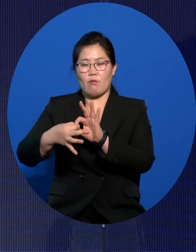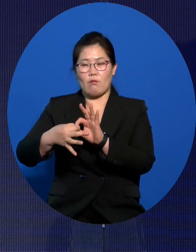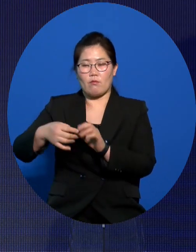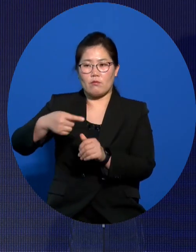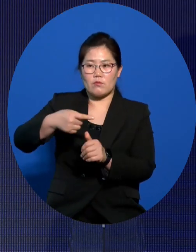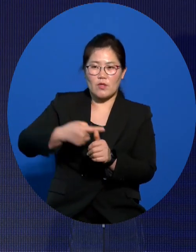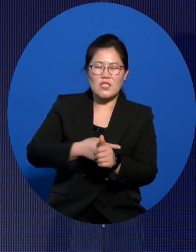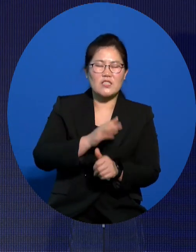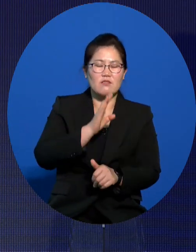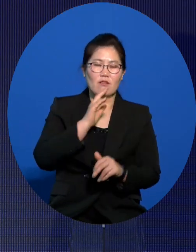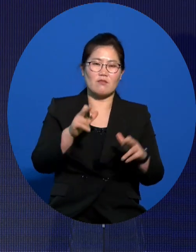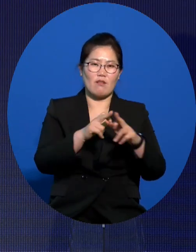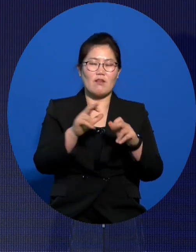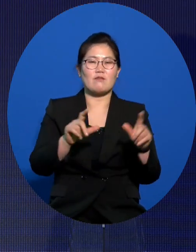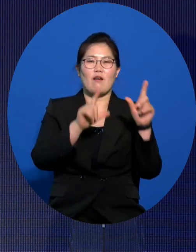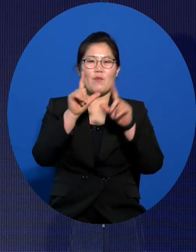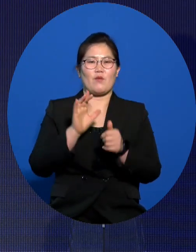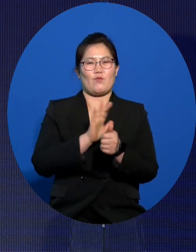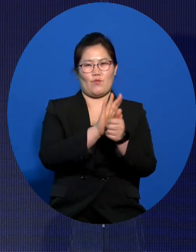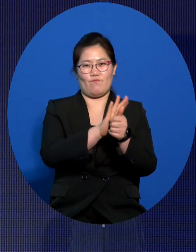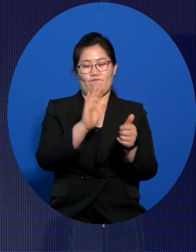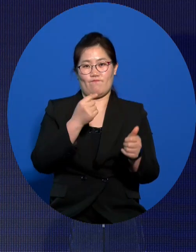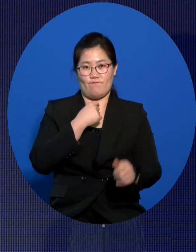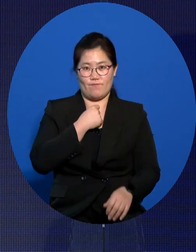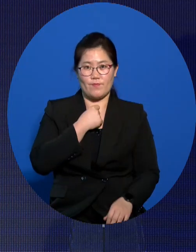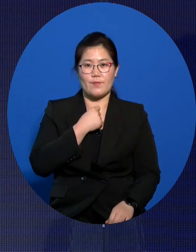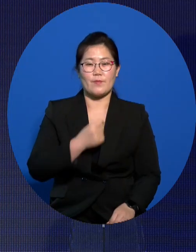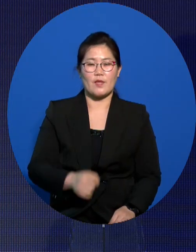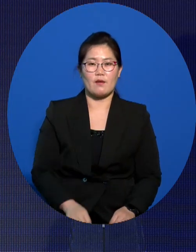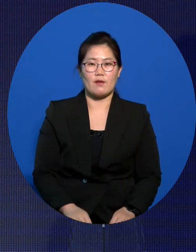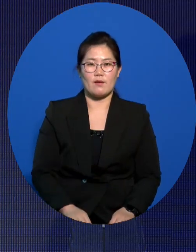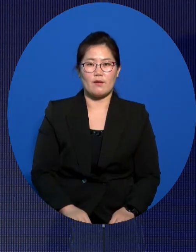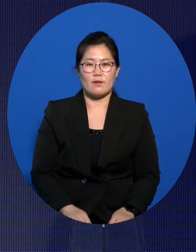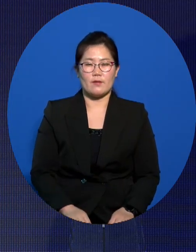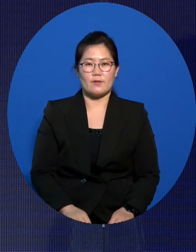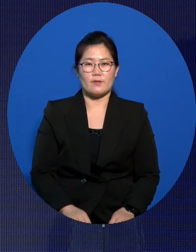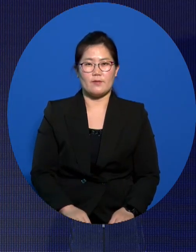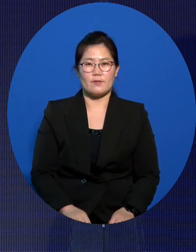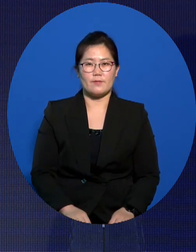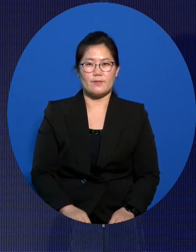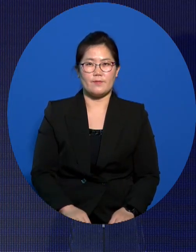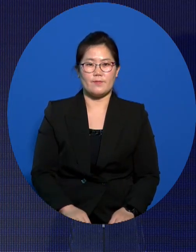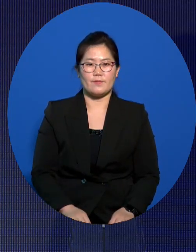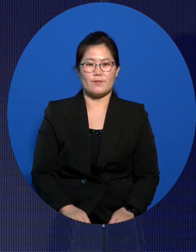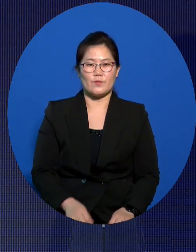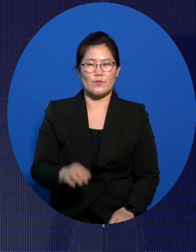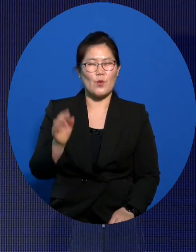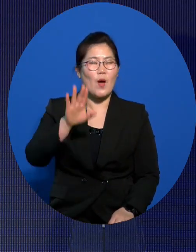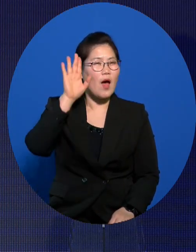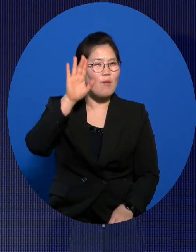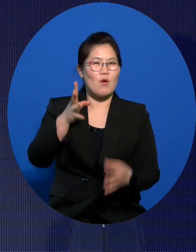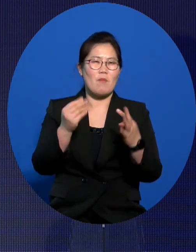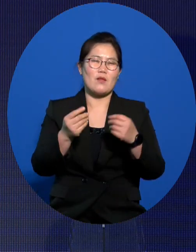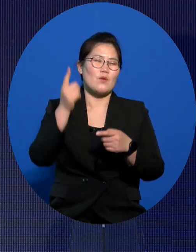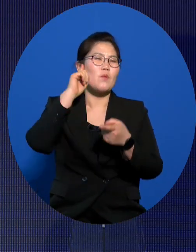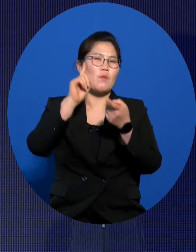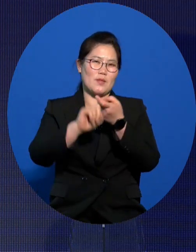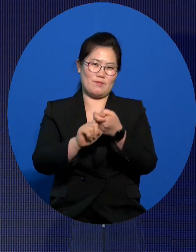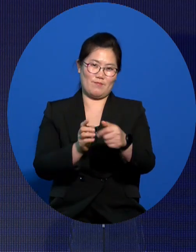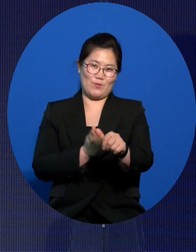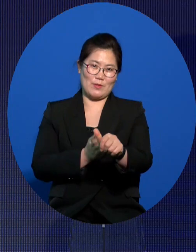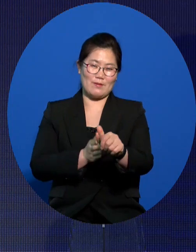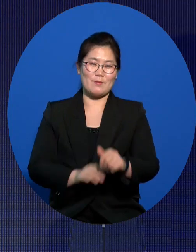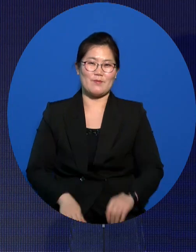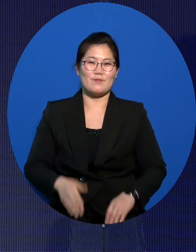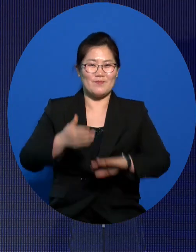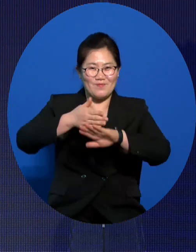substantial progress and make improvements for the people with disabilities. We